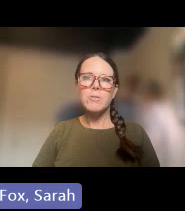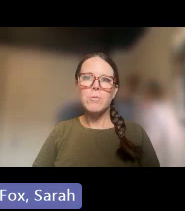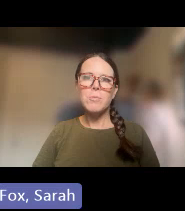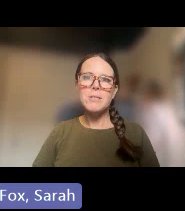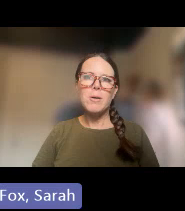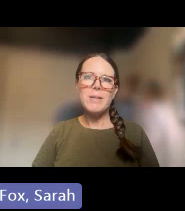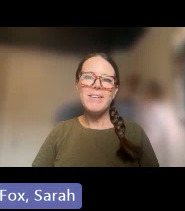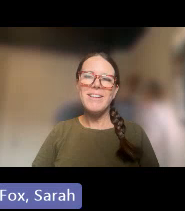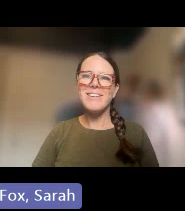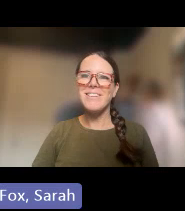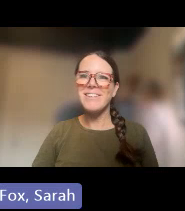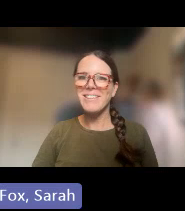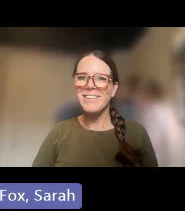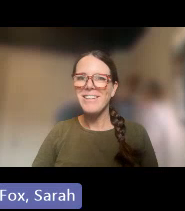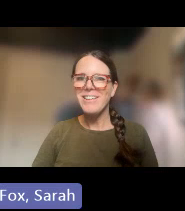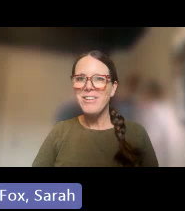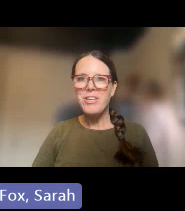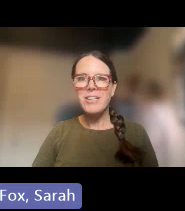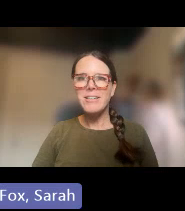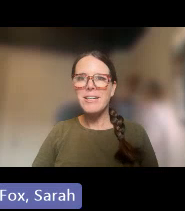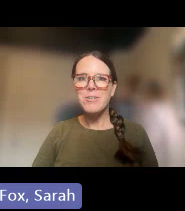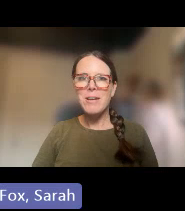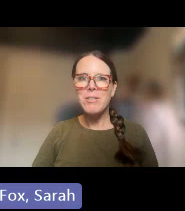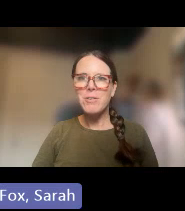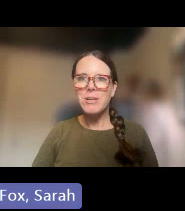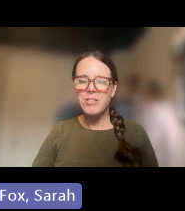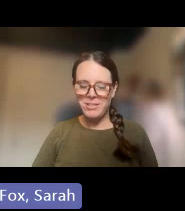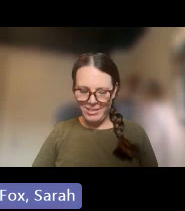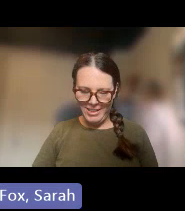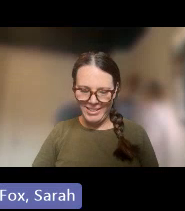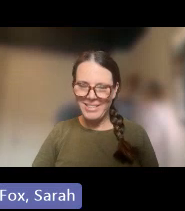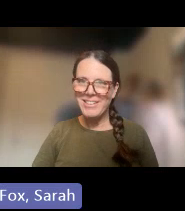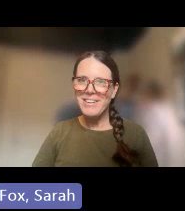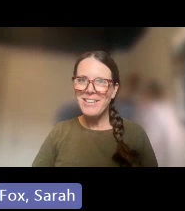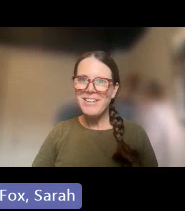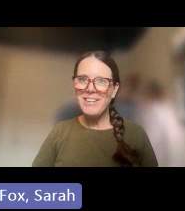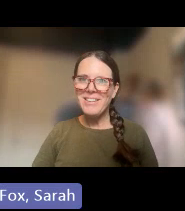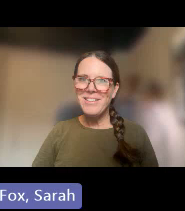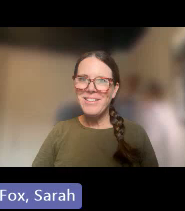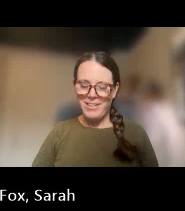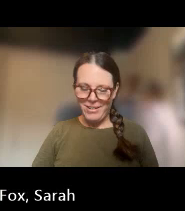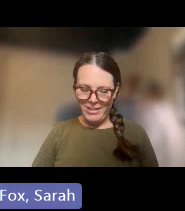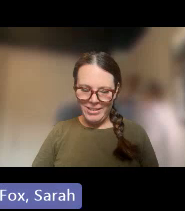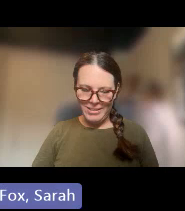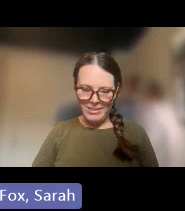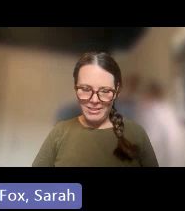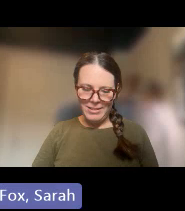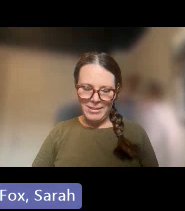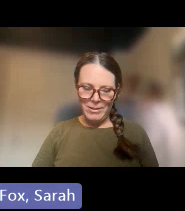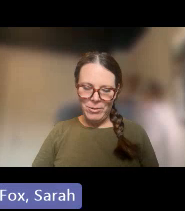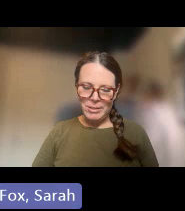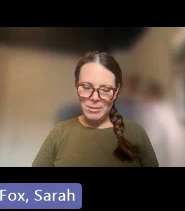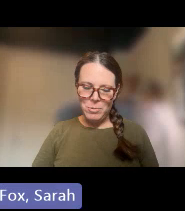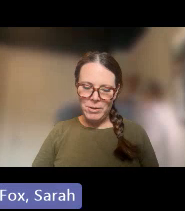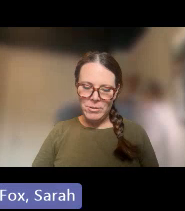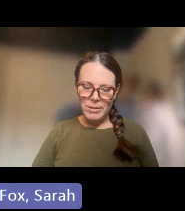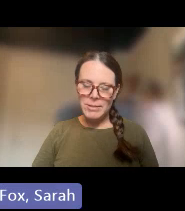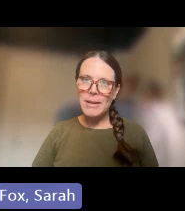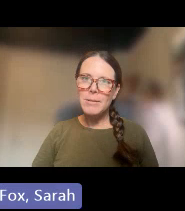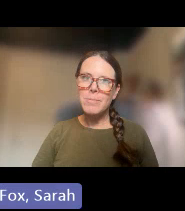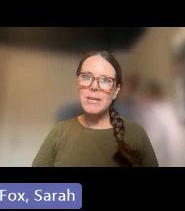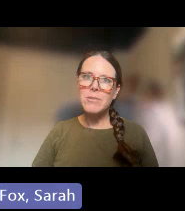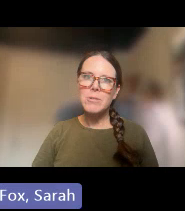Relying on those in the room to tell me. Janet and I don't have any questions. All right. Well, then let's